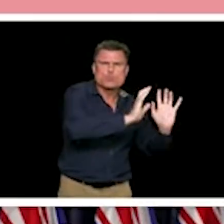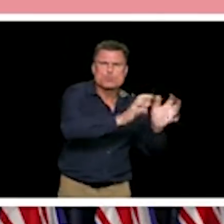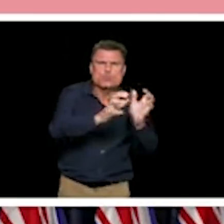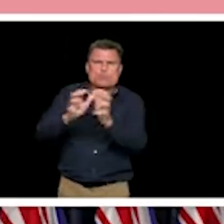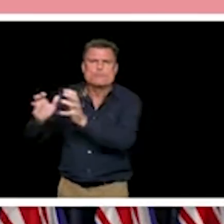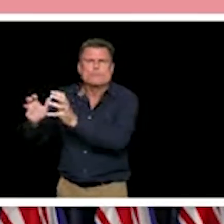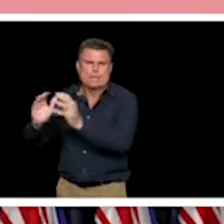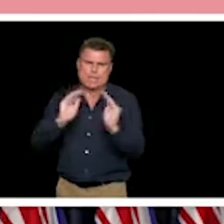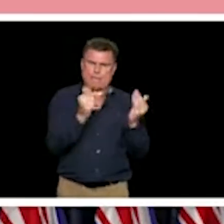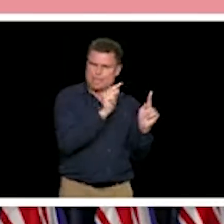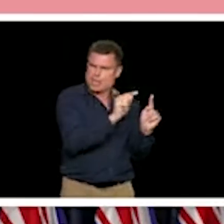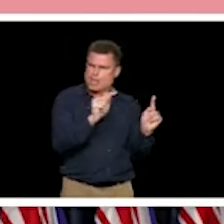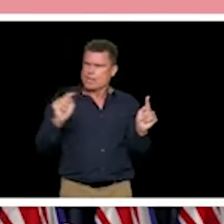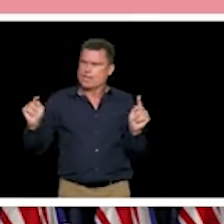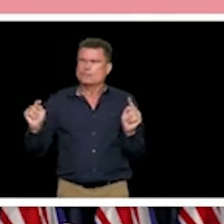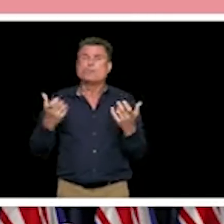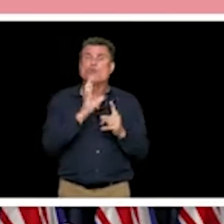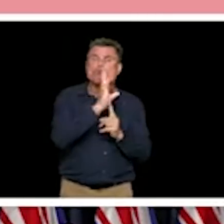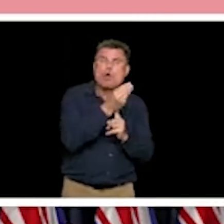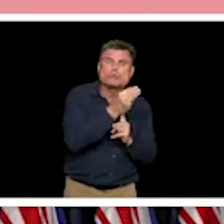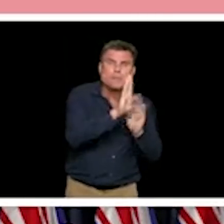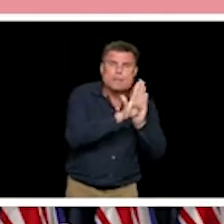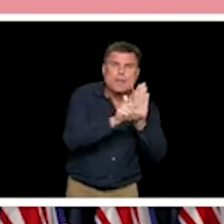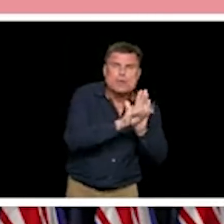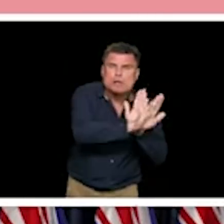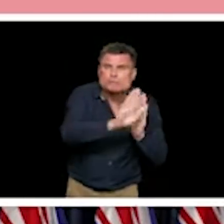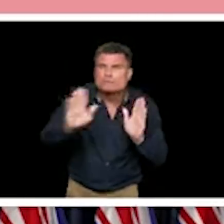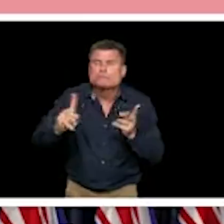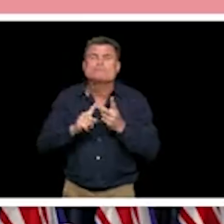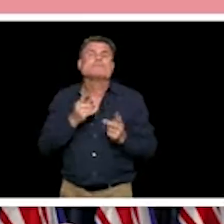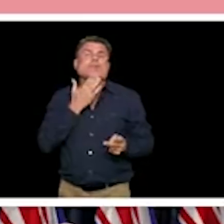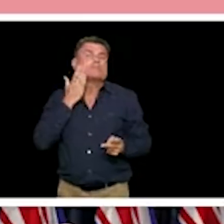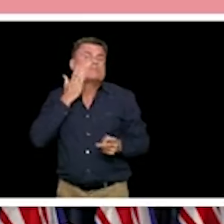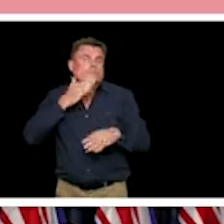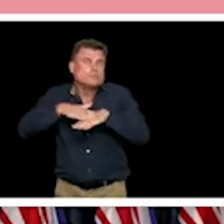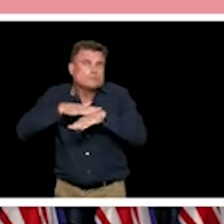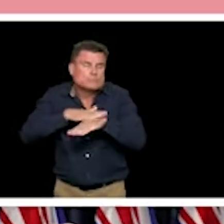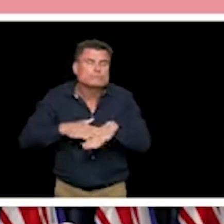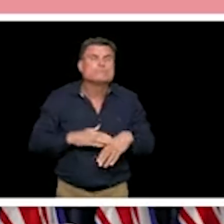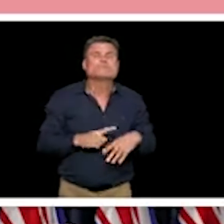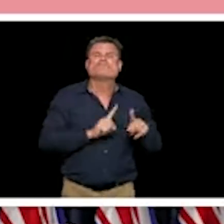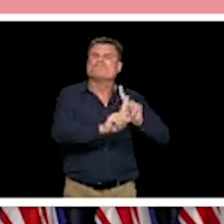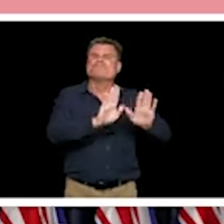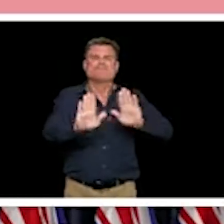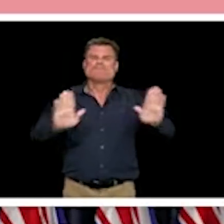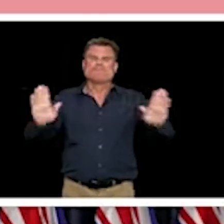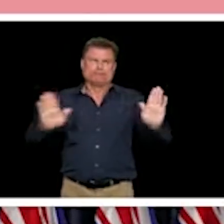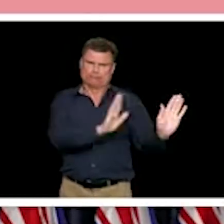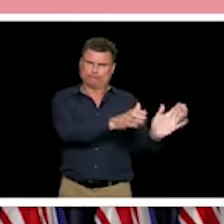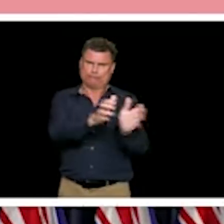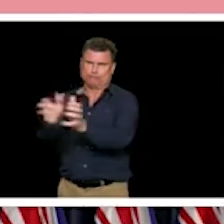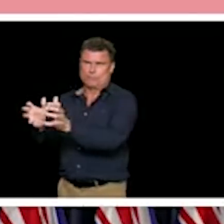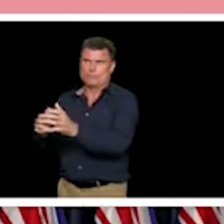differed on people of different racial and ethnic backgrounds. And that was one of the important reasons we asked those questions in